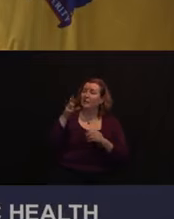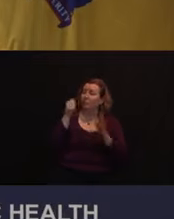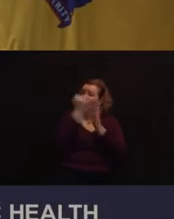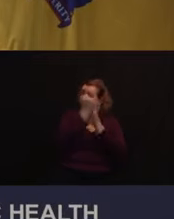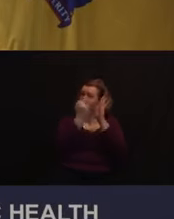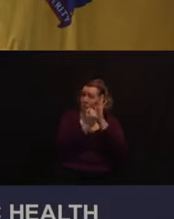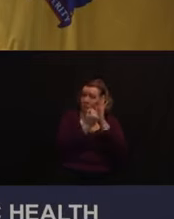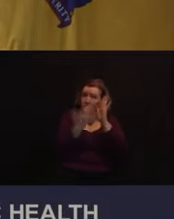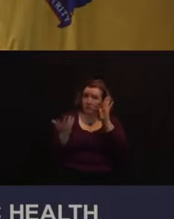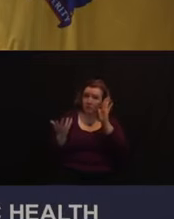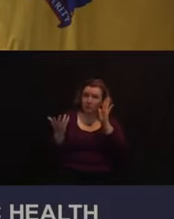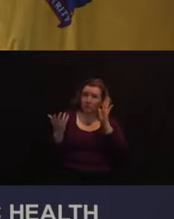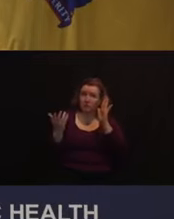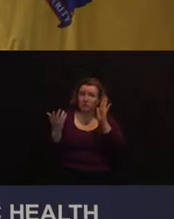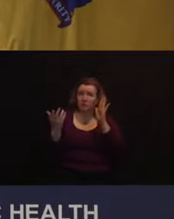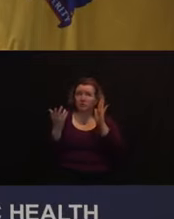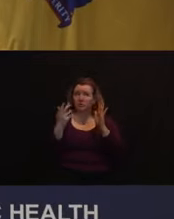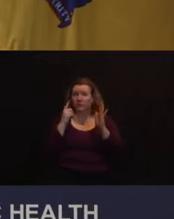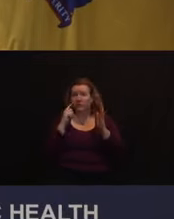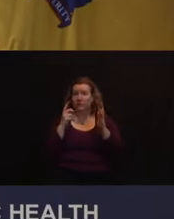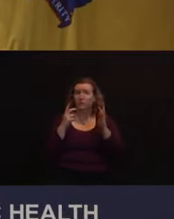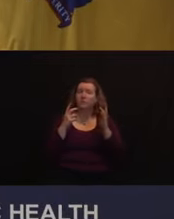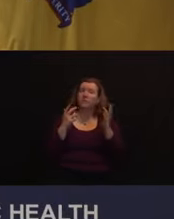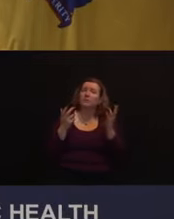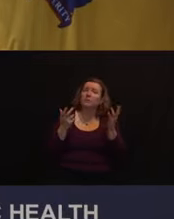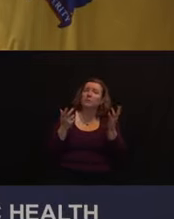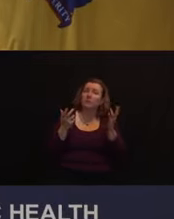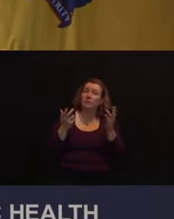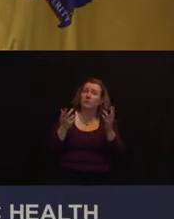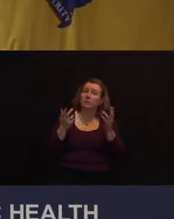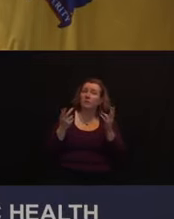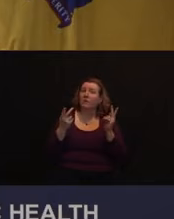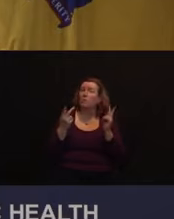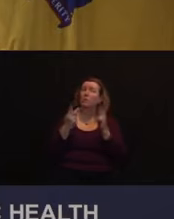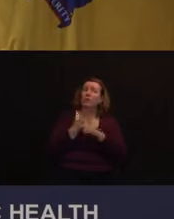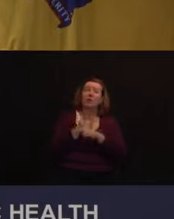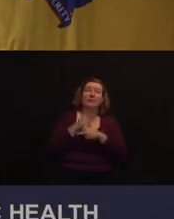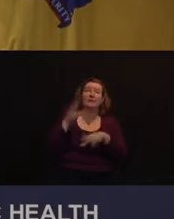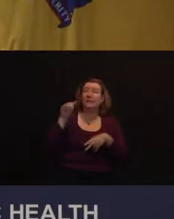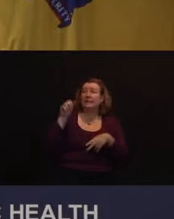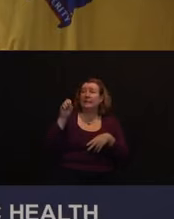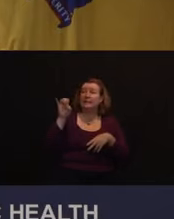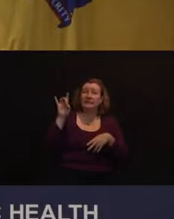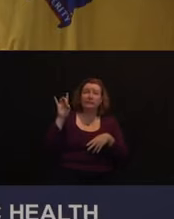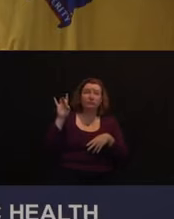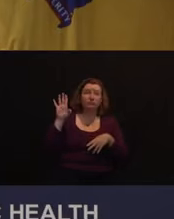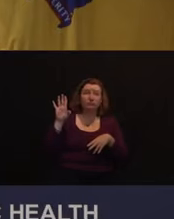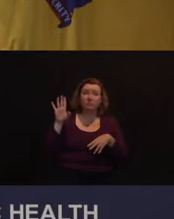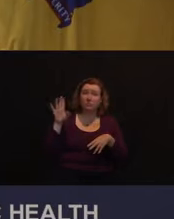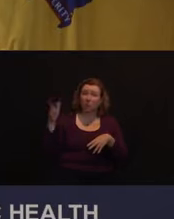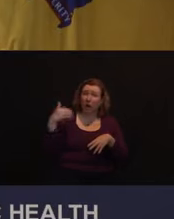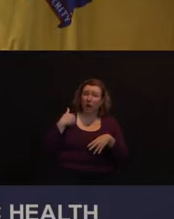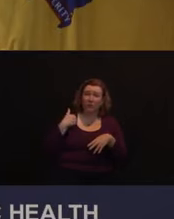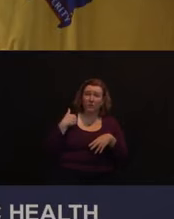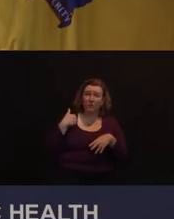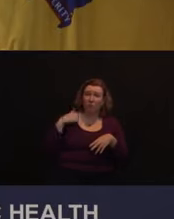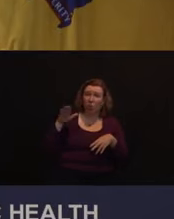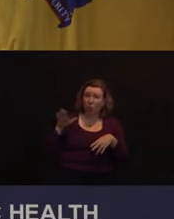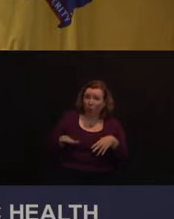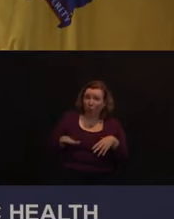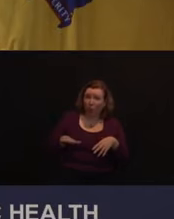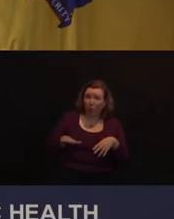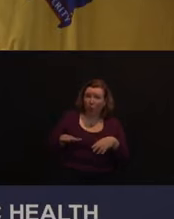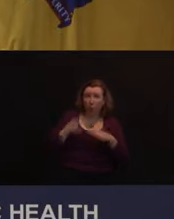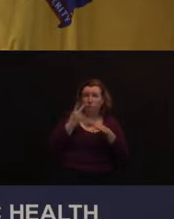addition to the moderate and worst case models, is the state looking at a model for a best case scenario? Both good questions,